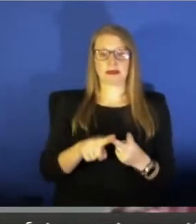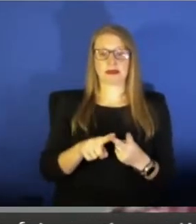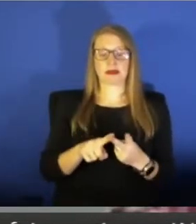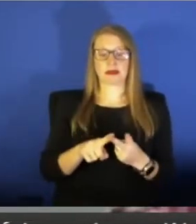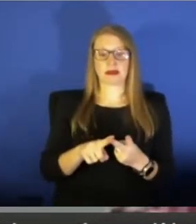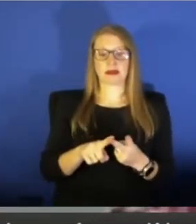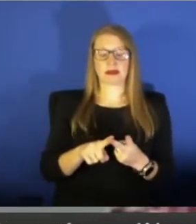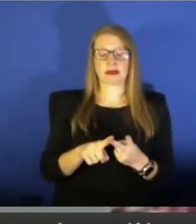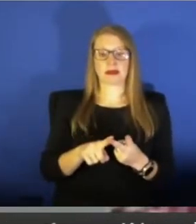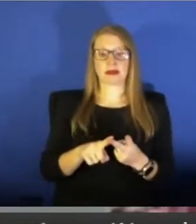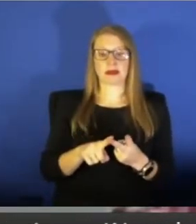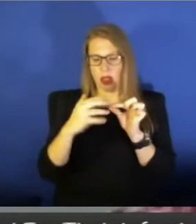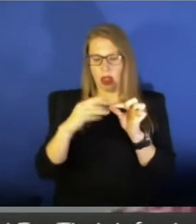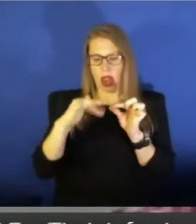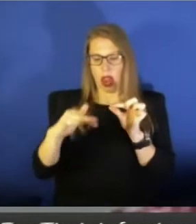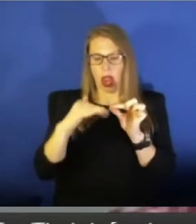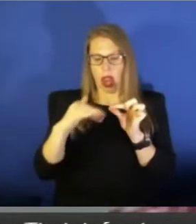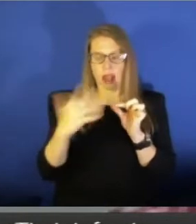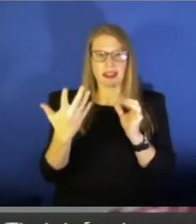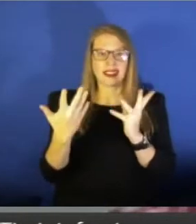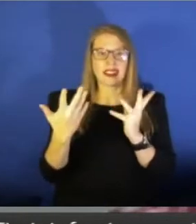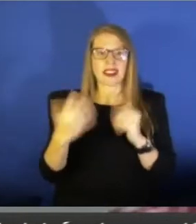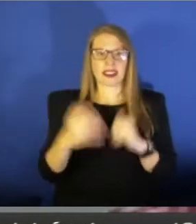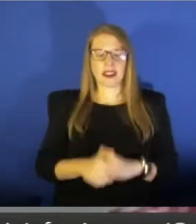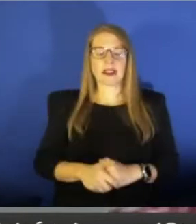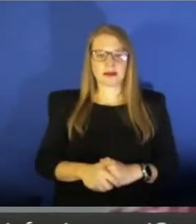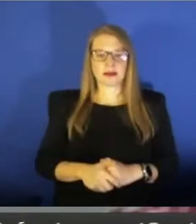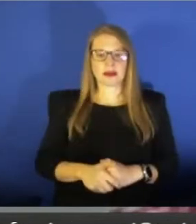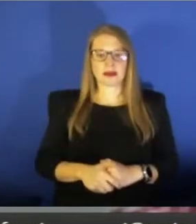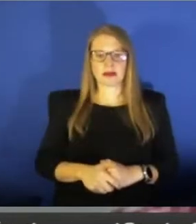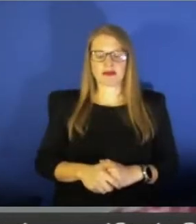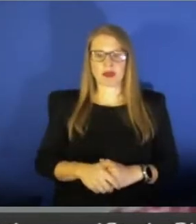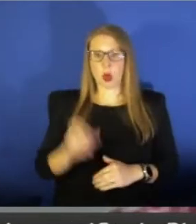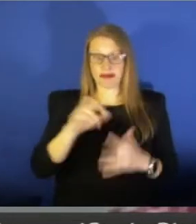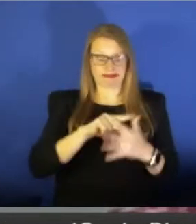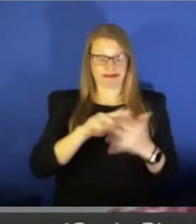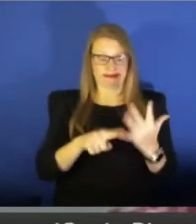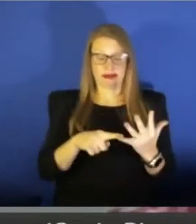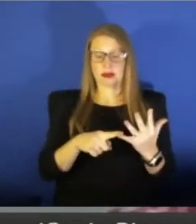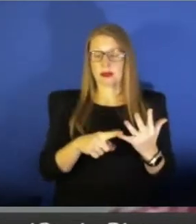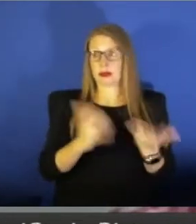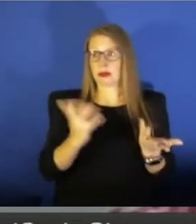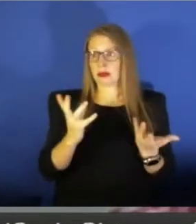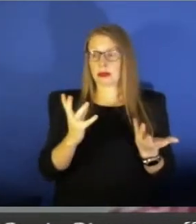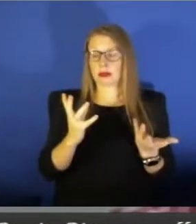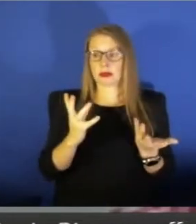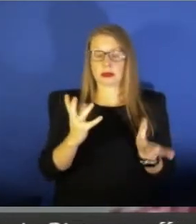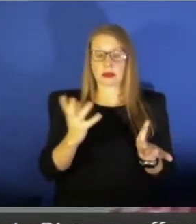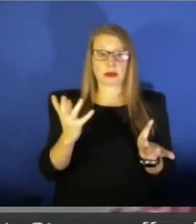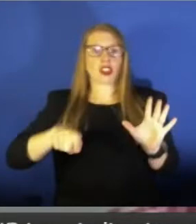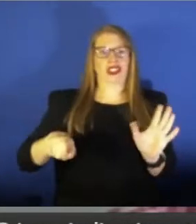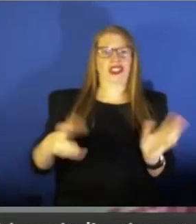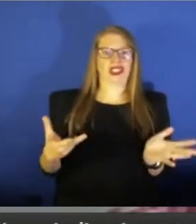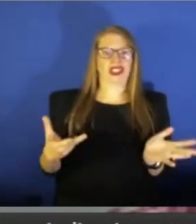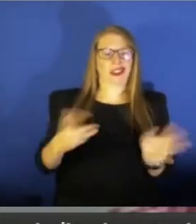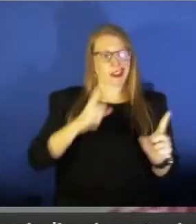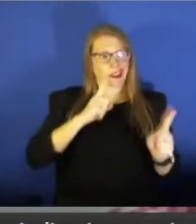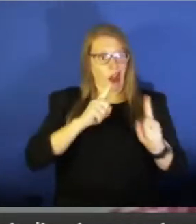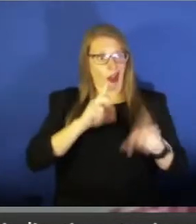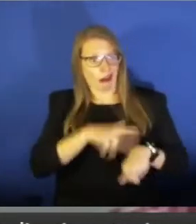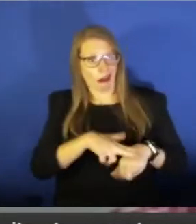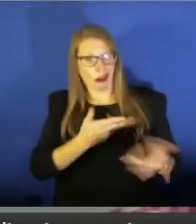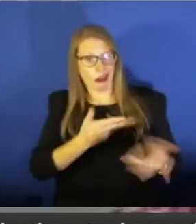steer those people towards treatment before we have to run an overdose death investigation that involves them, or before we have to show